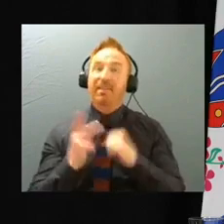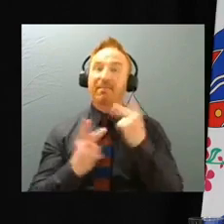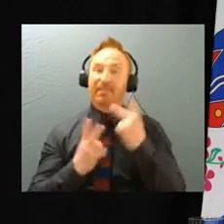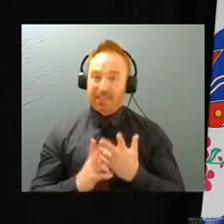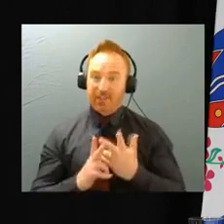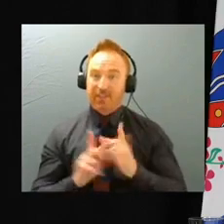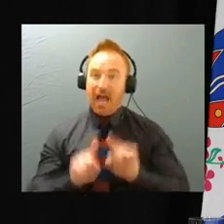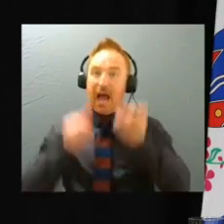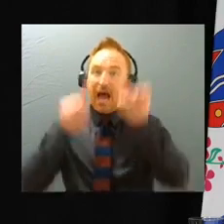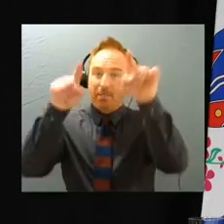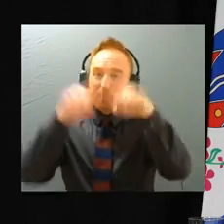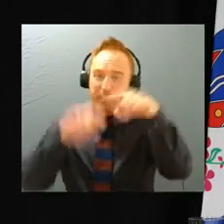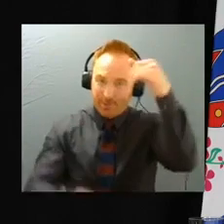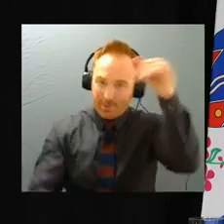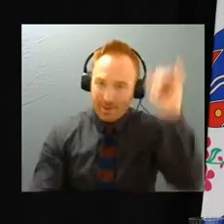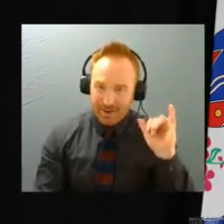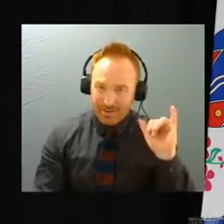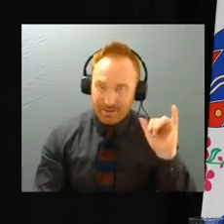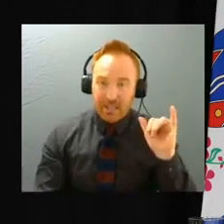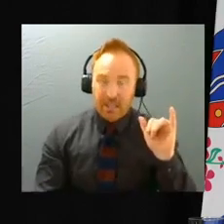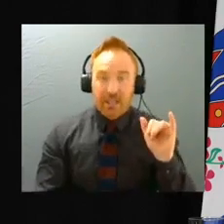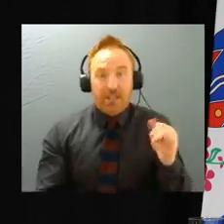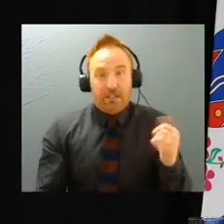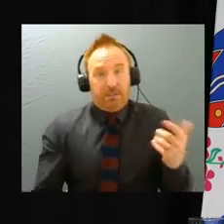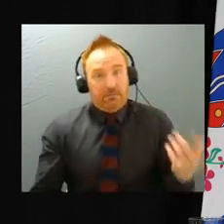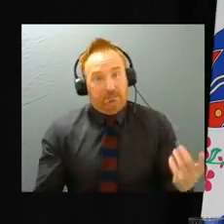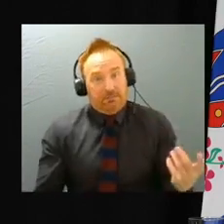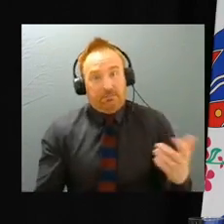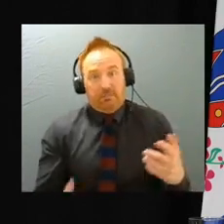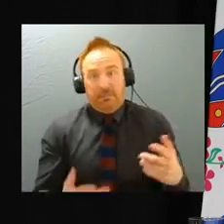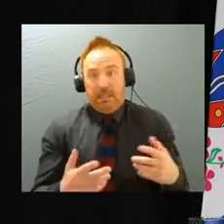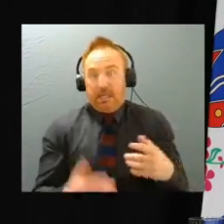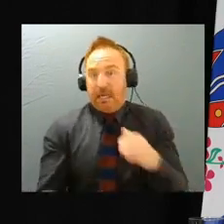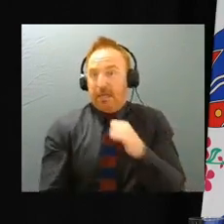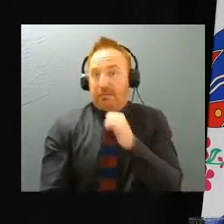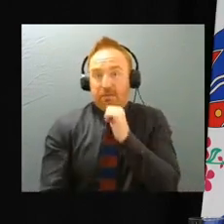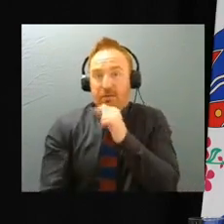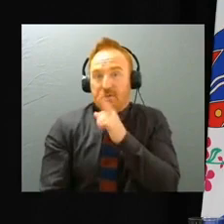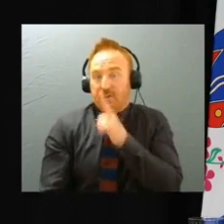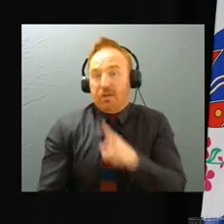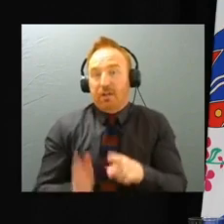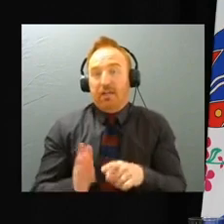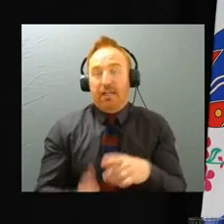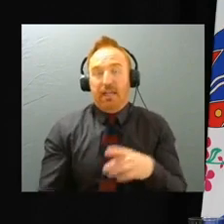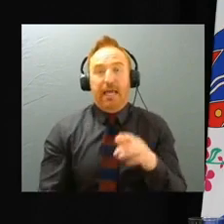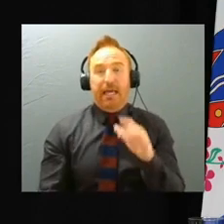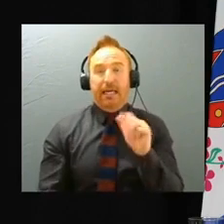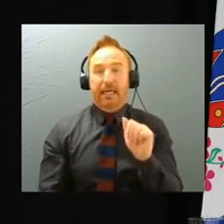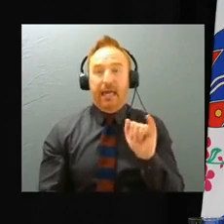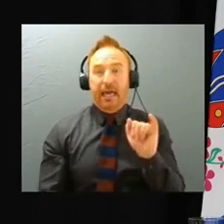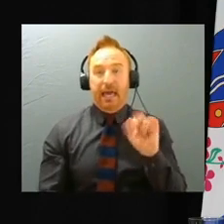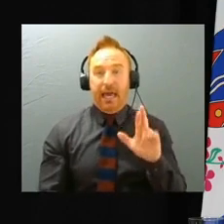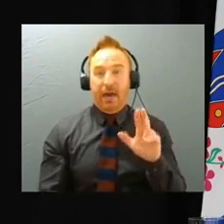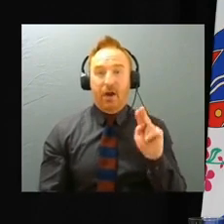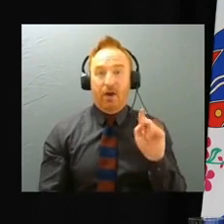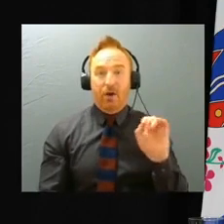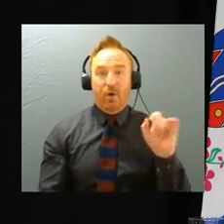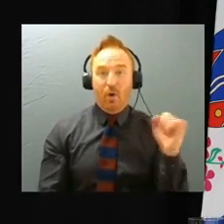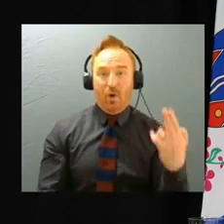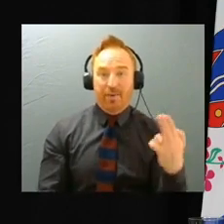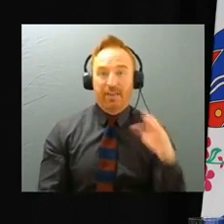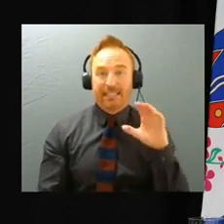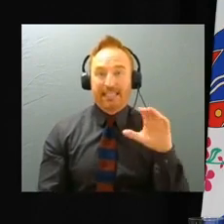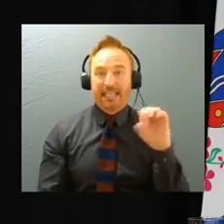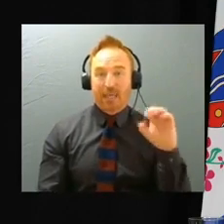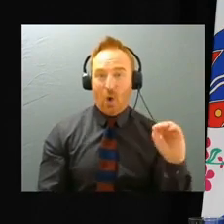So we don't know. We know there are increased bookings, for instance, on Air North, as the CEO has said.